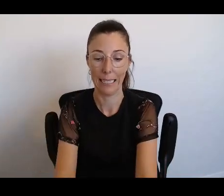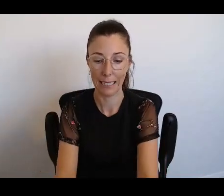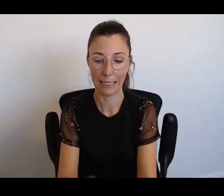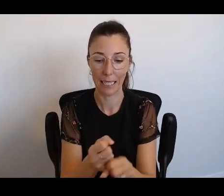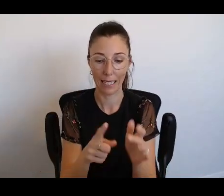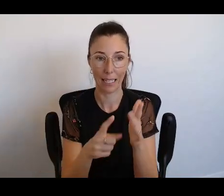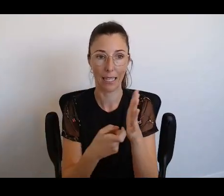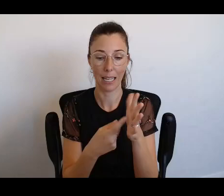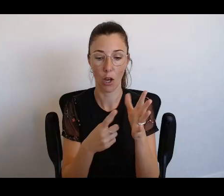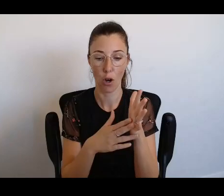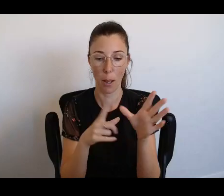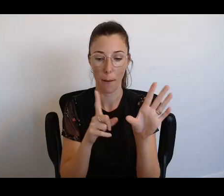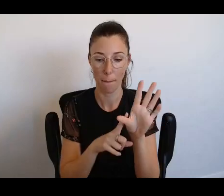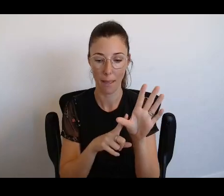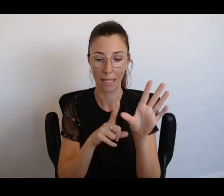Yidinji,